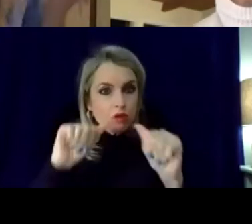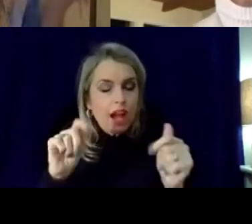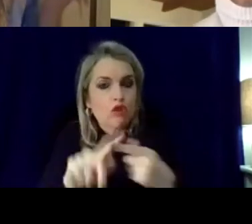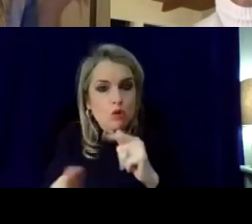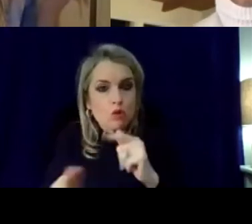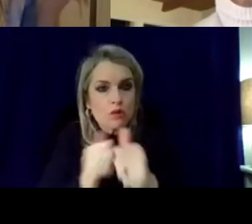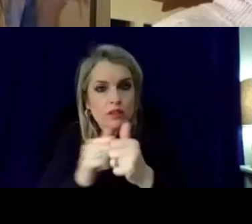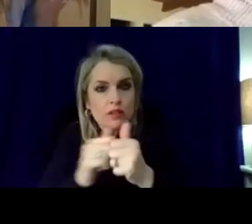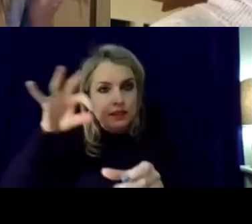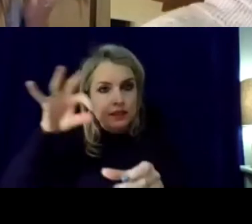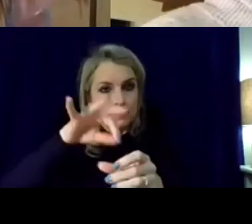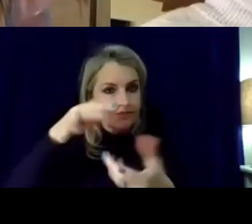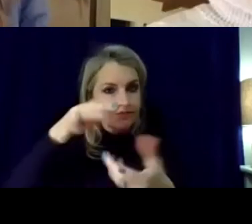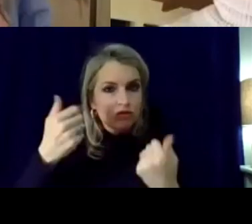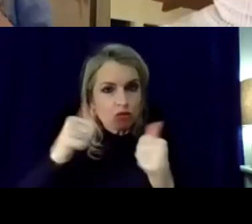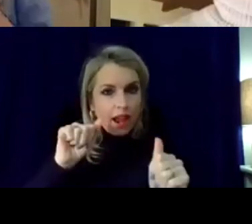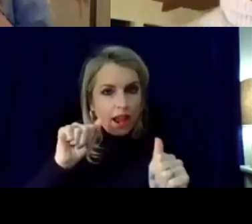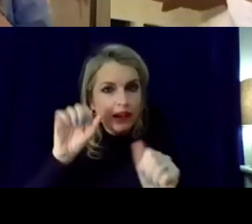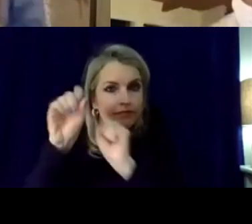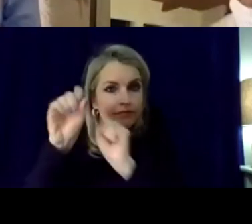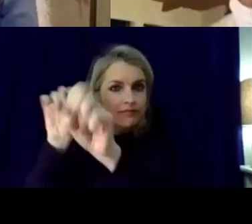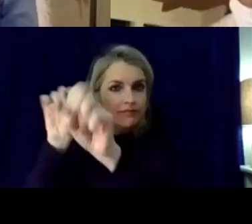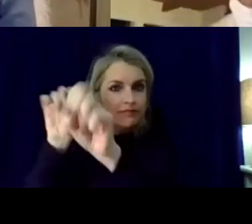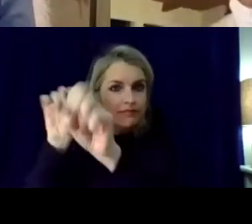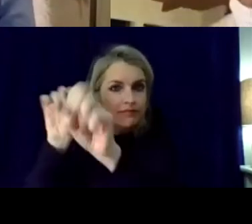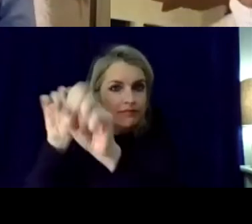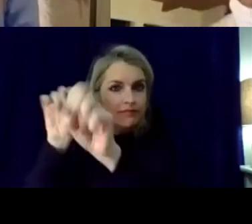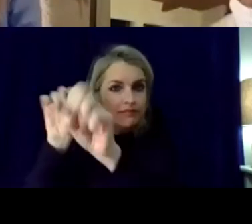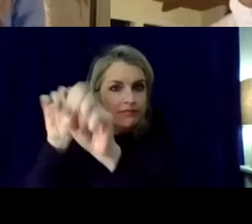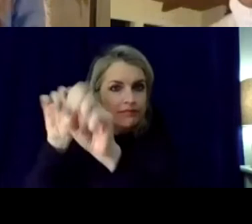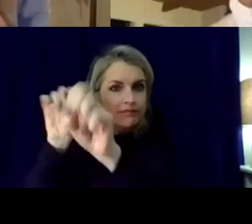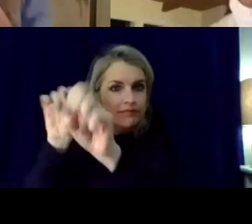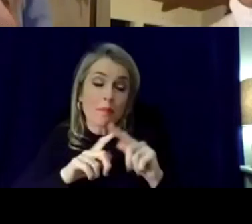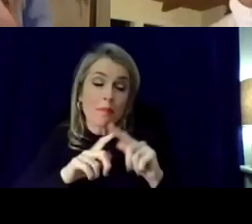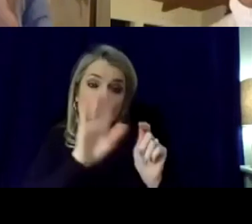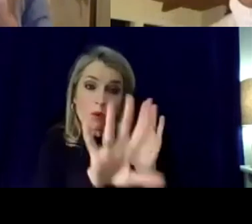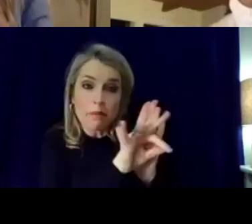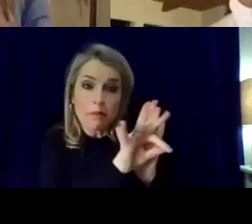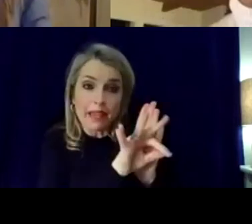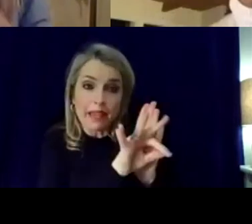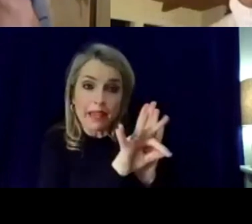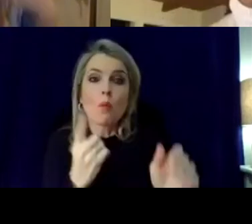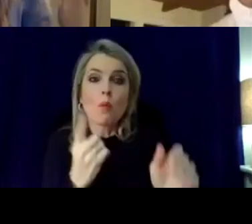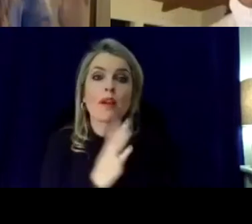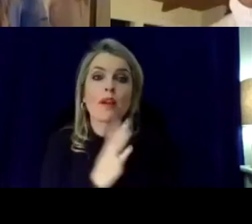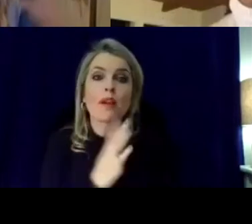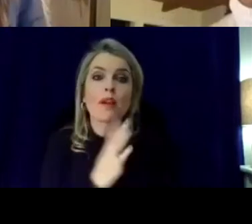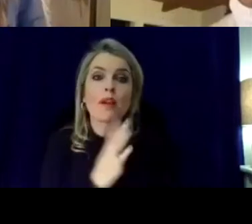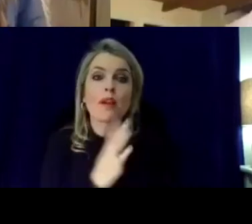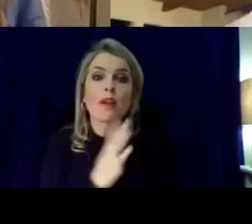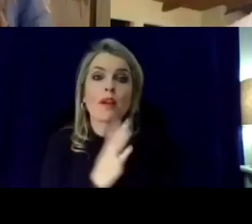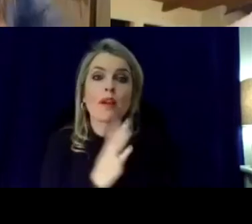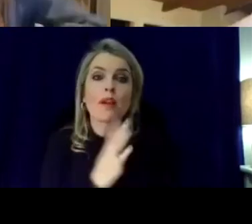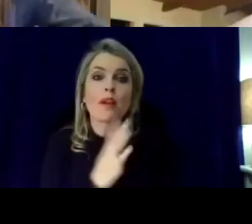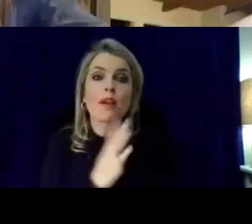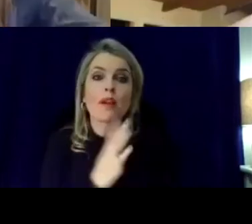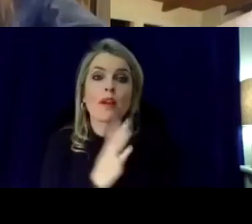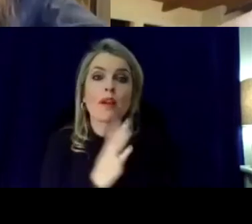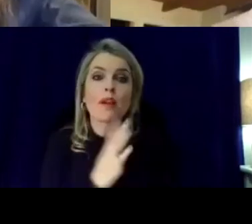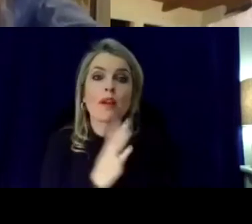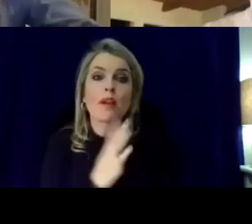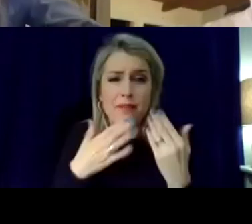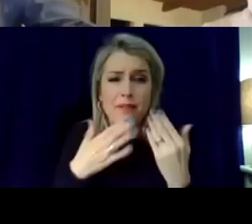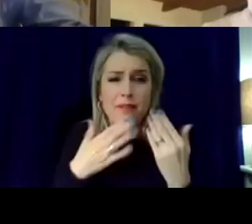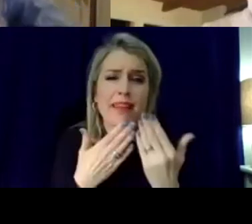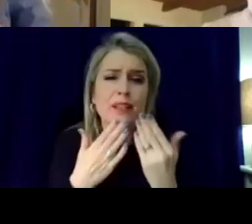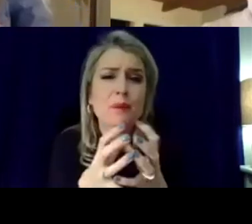hand selected by our team. So I'm sorry to keep reaping the praise. No, it's good. This is the thing that I need to get through. But